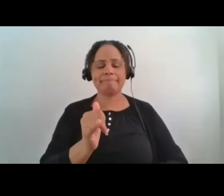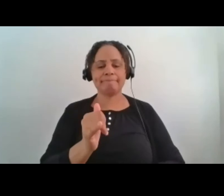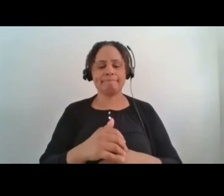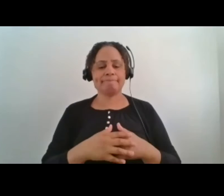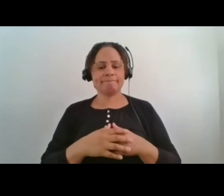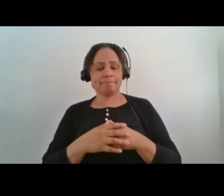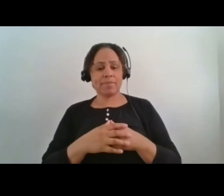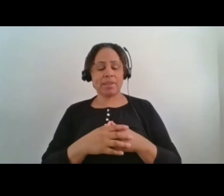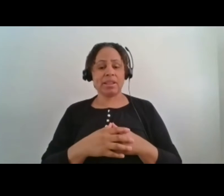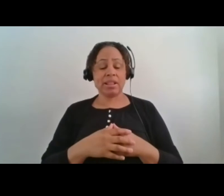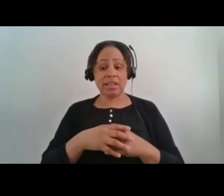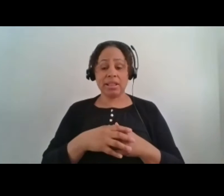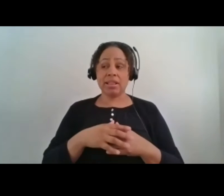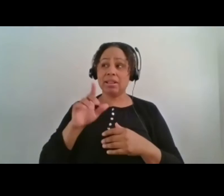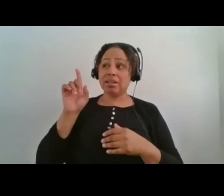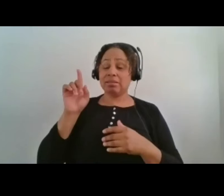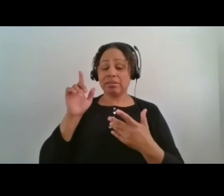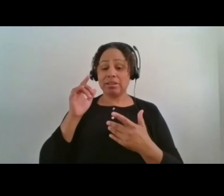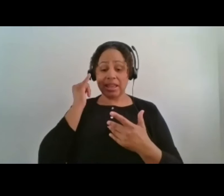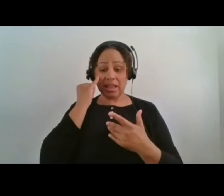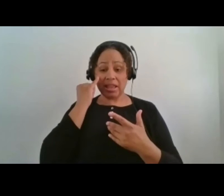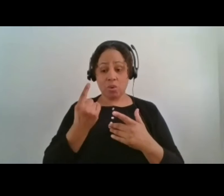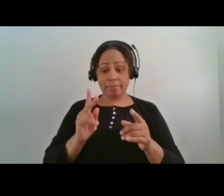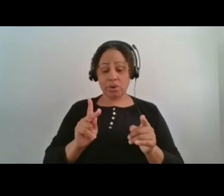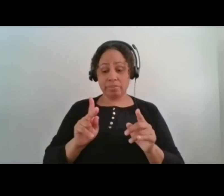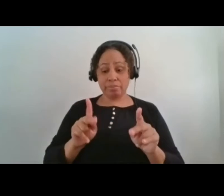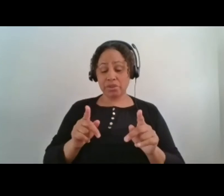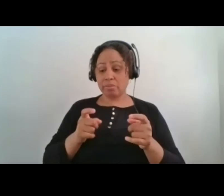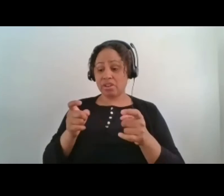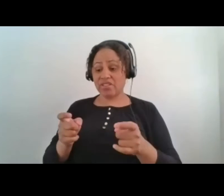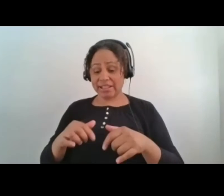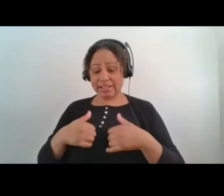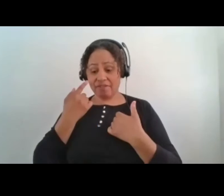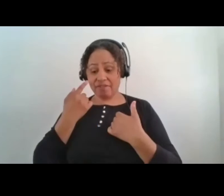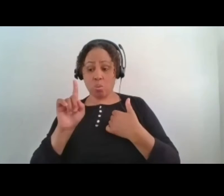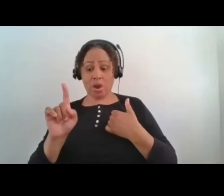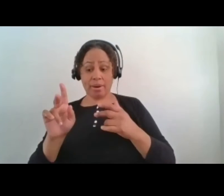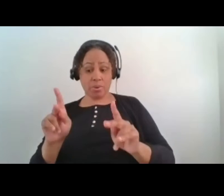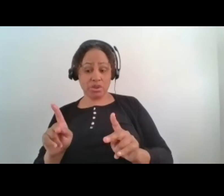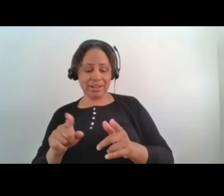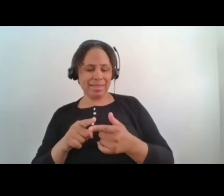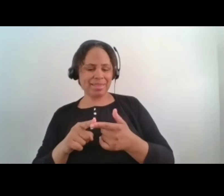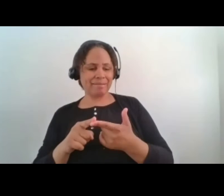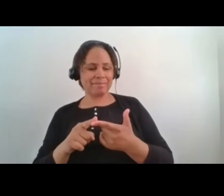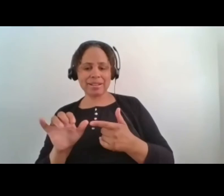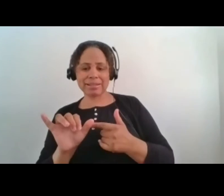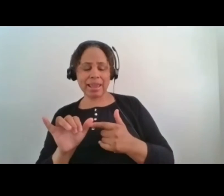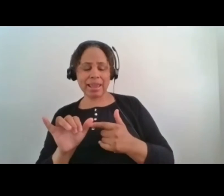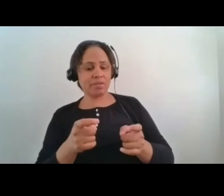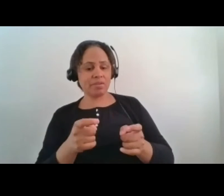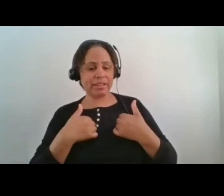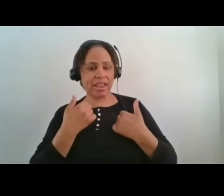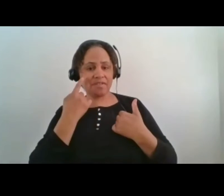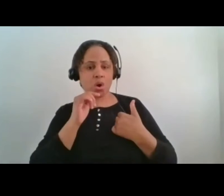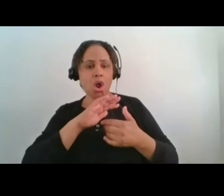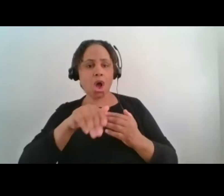individual, it's as if they have provided life for all of humanity. And so, I guess the point that's the most important point here is to do it